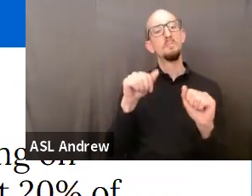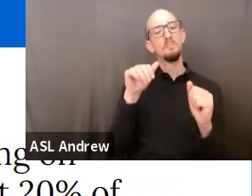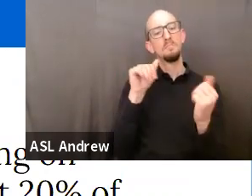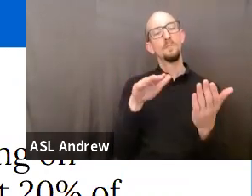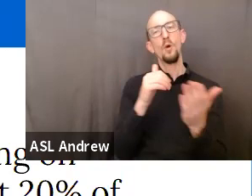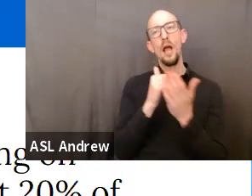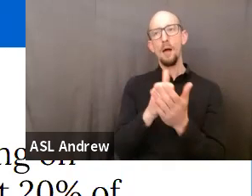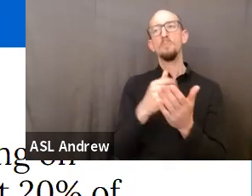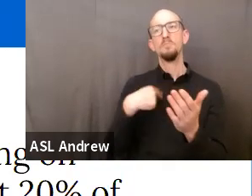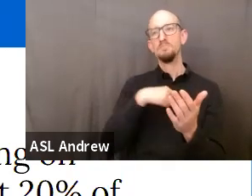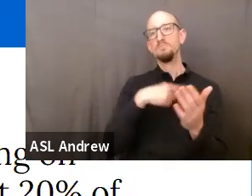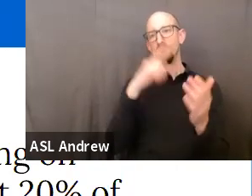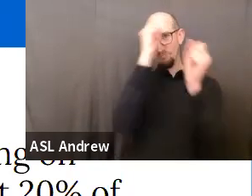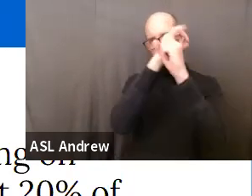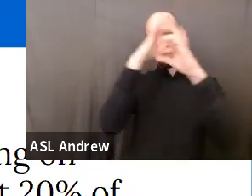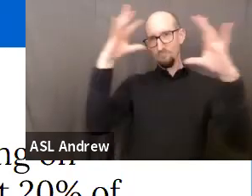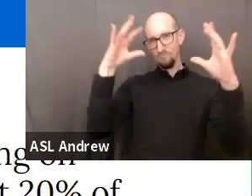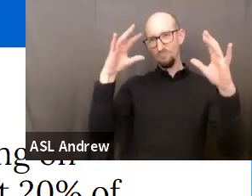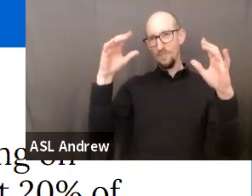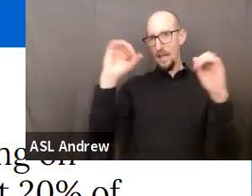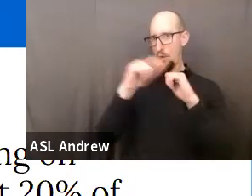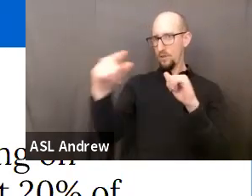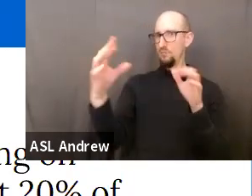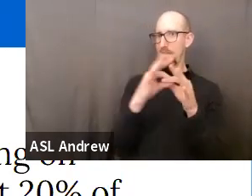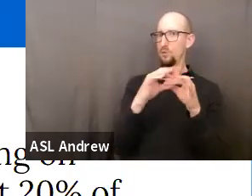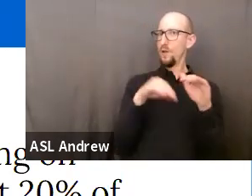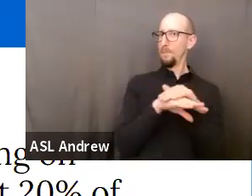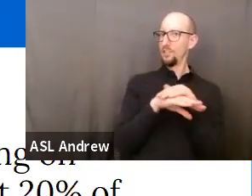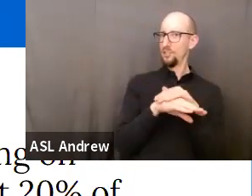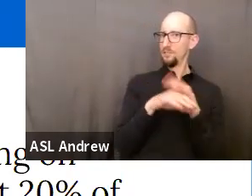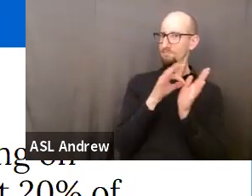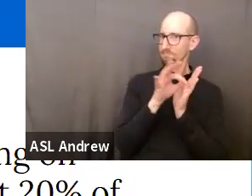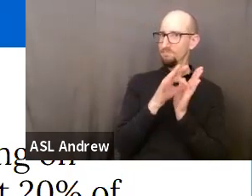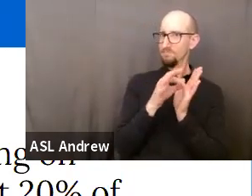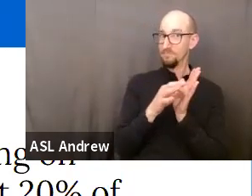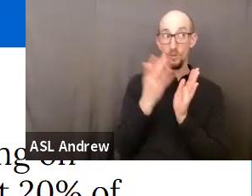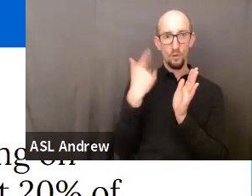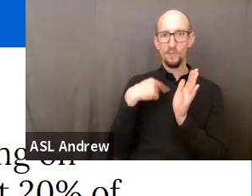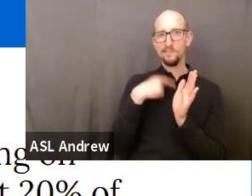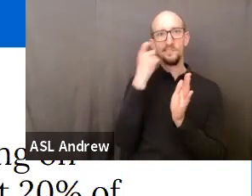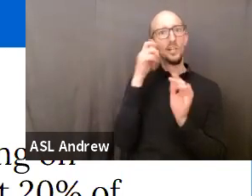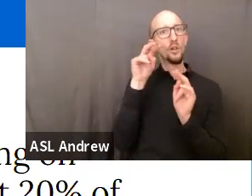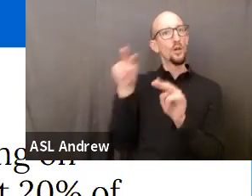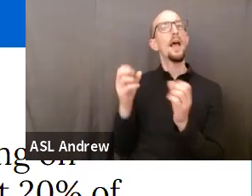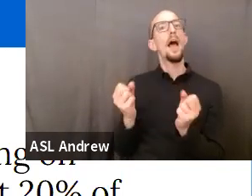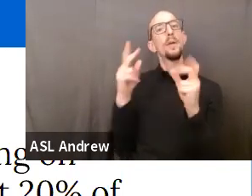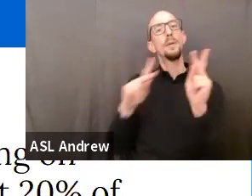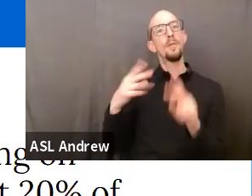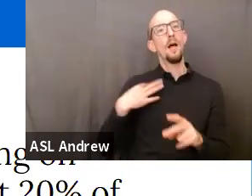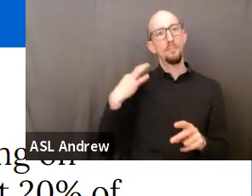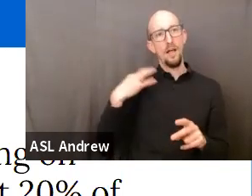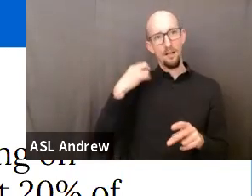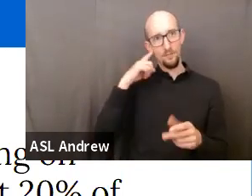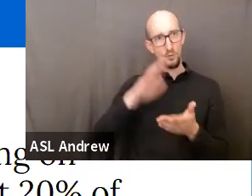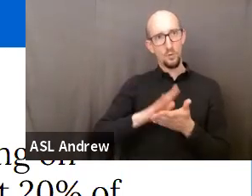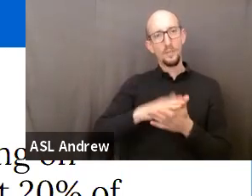contextualize within admissions, because we just looked at the number of applicants within each tier from